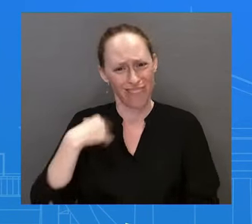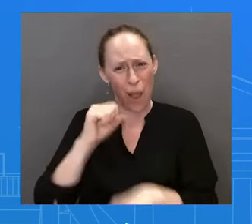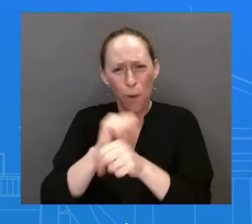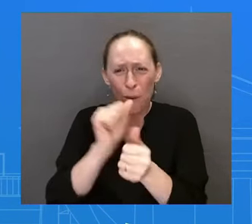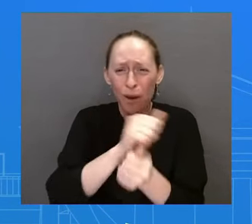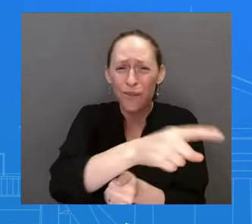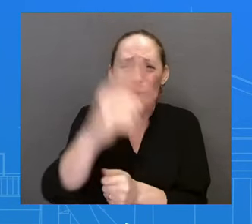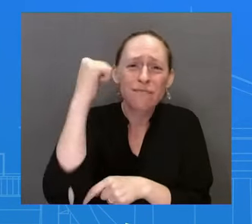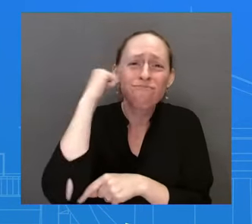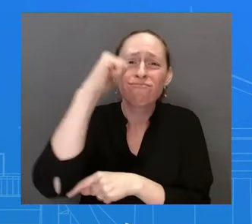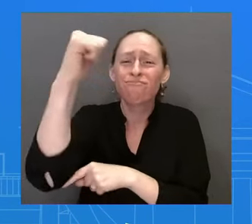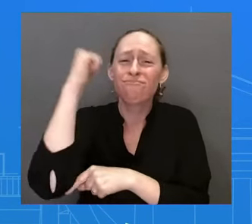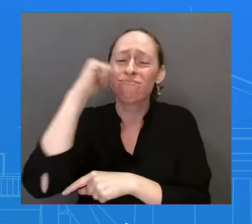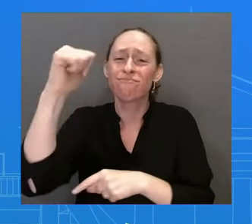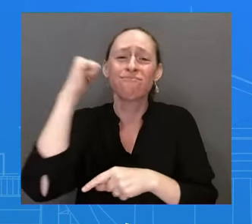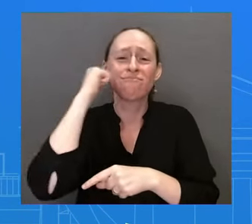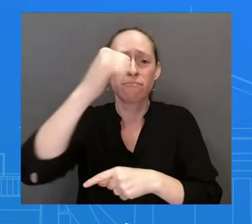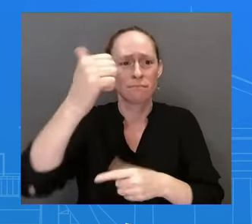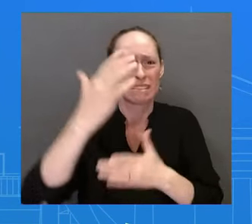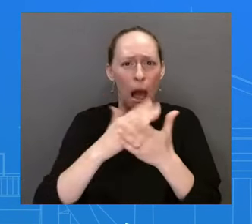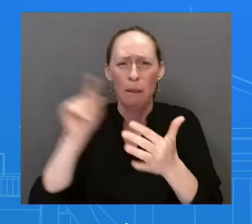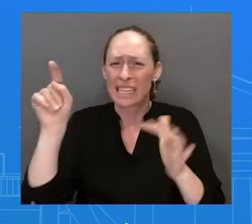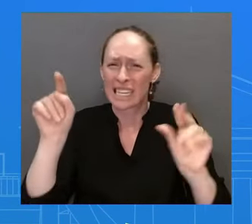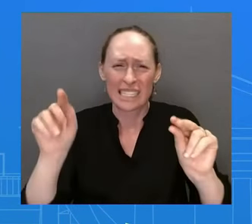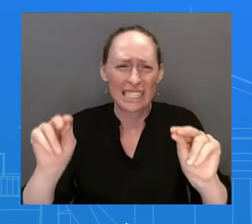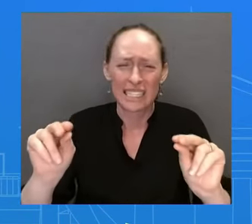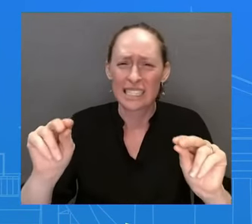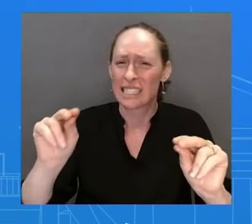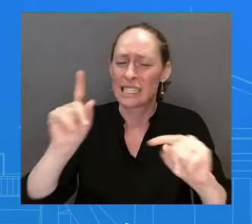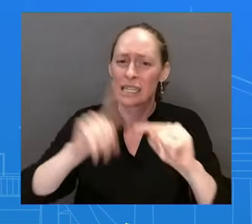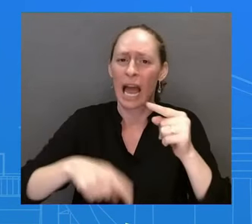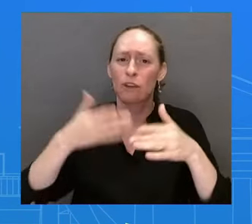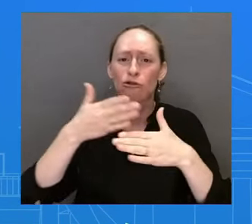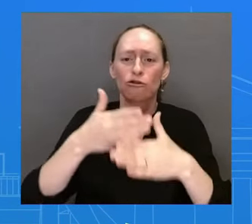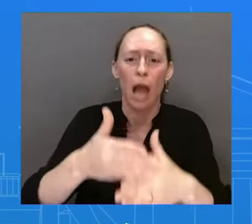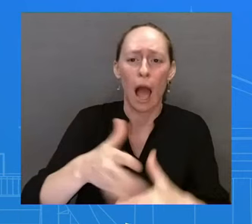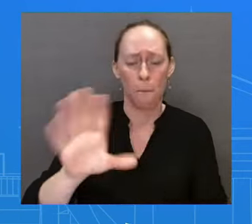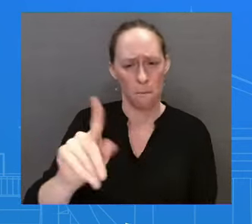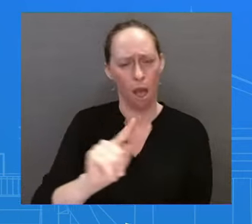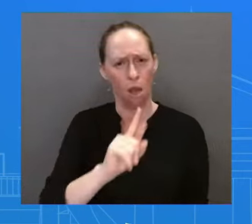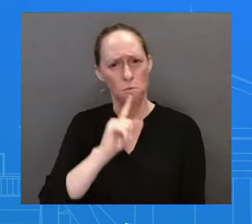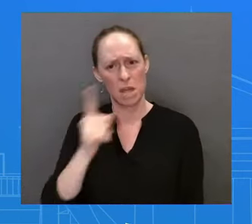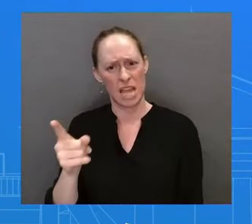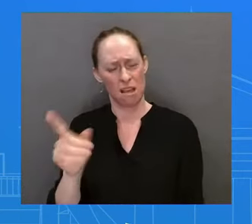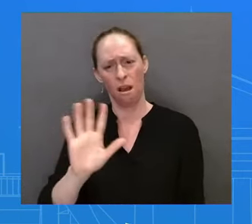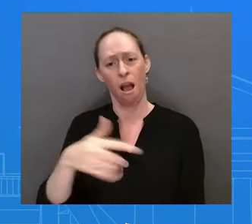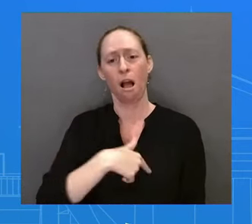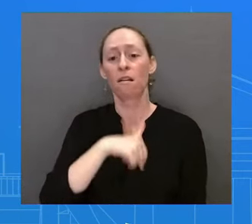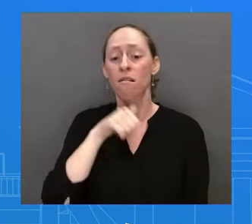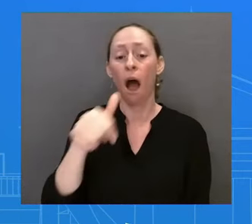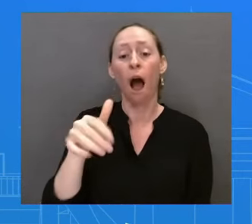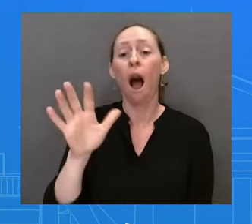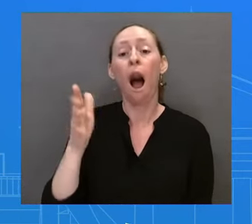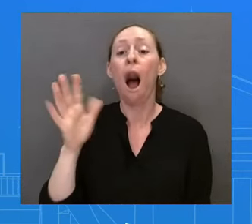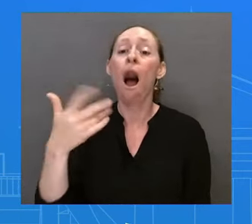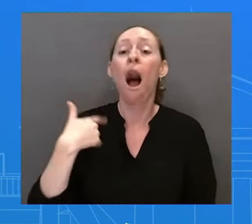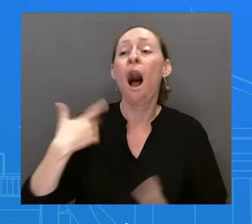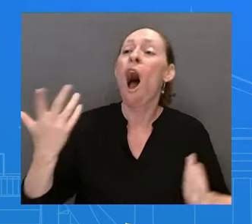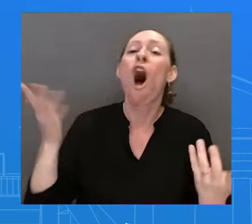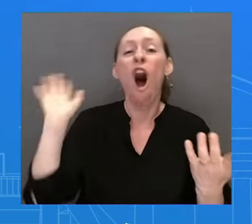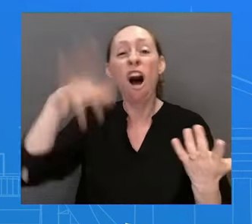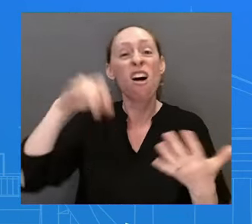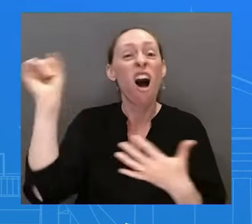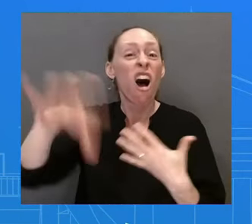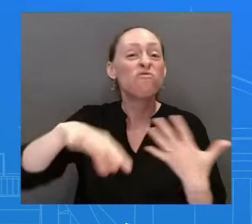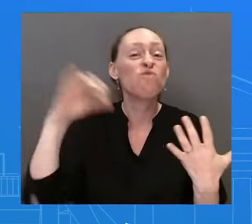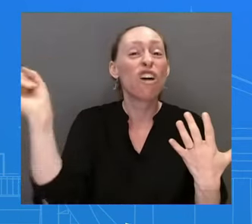form, to violate operational security by talking in any more detail, either before the first story or after